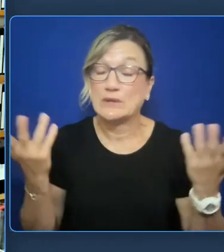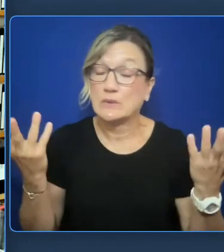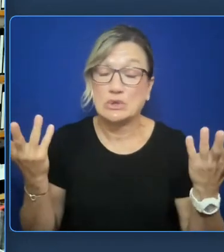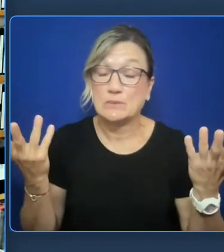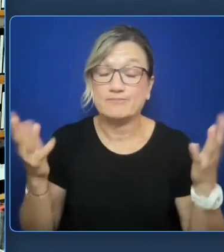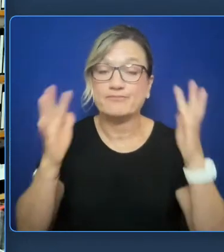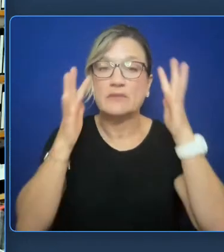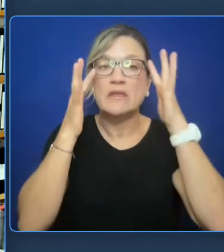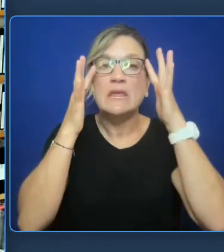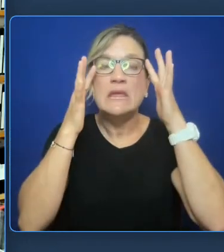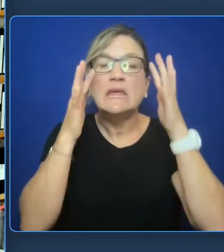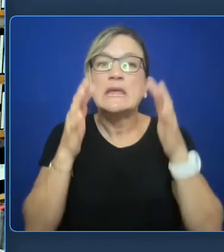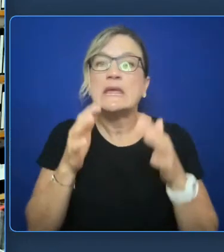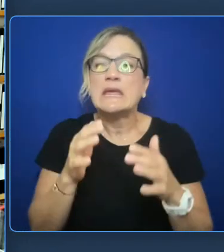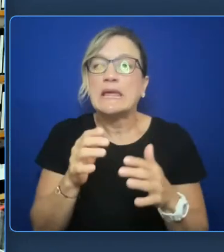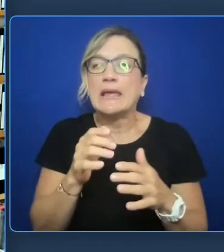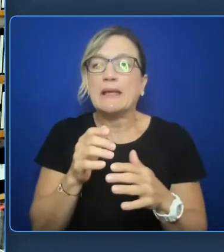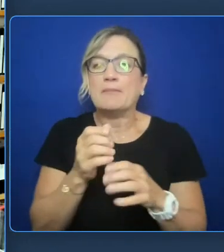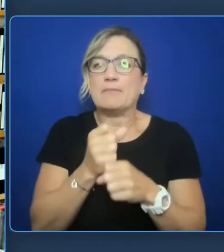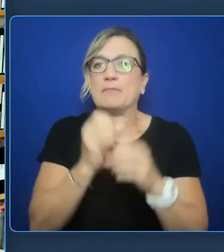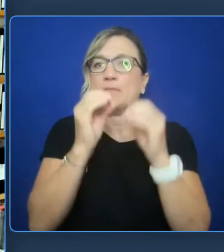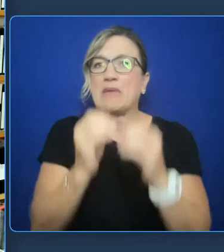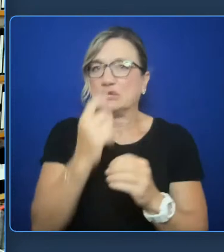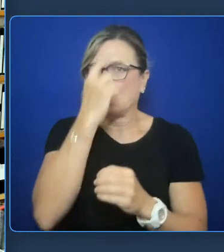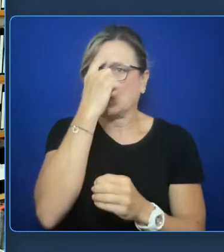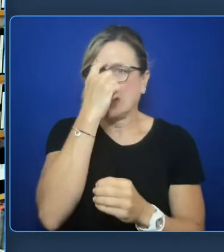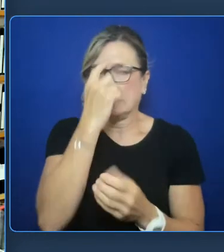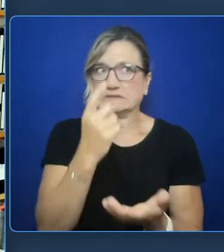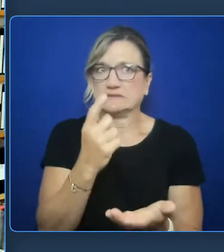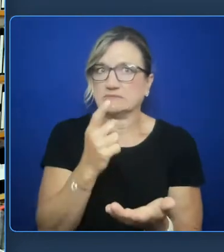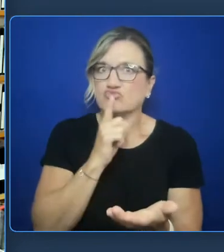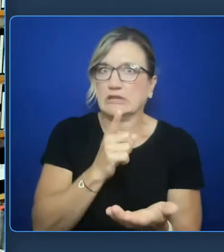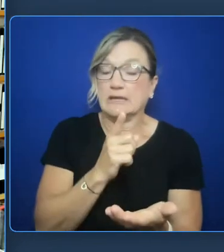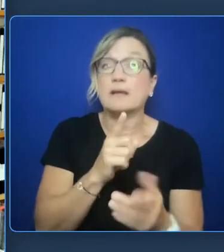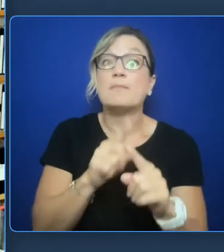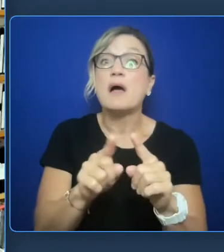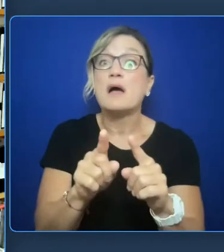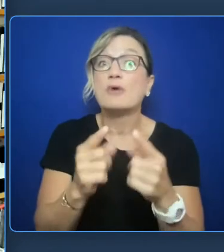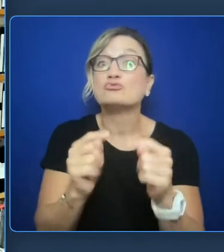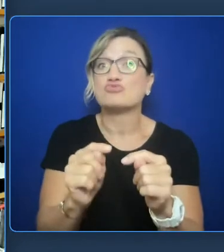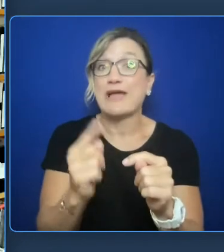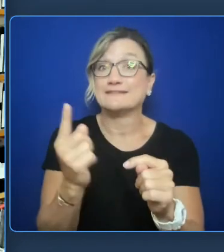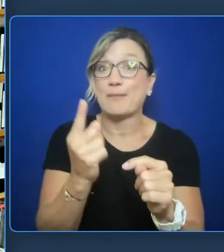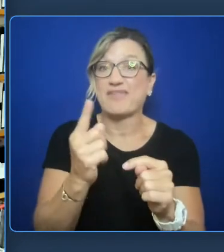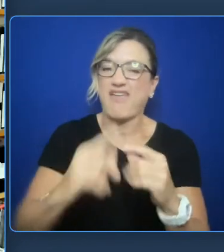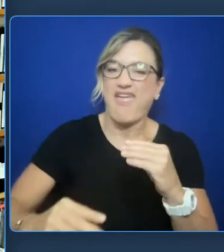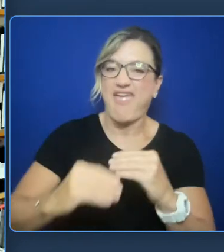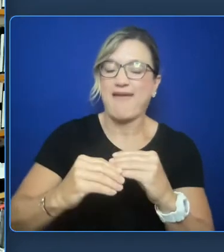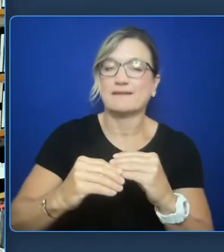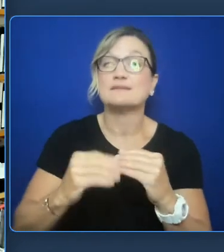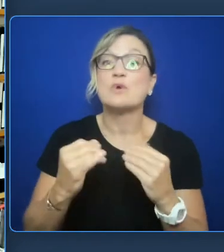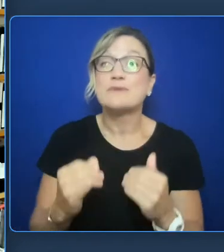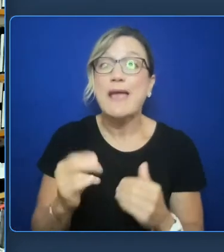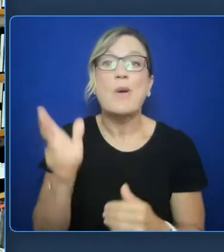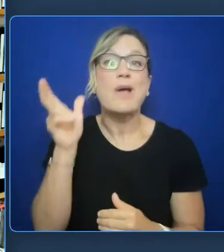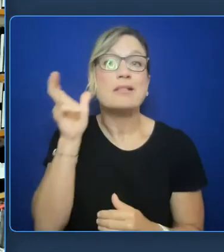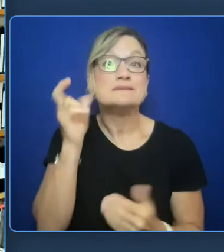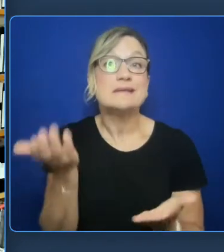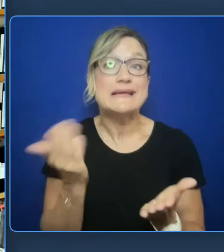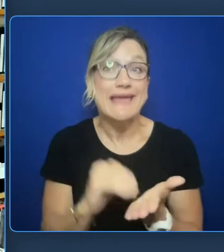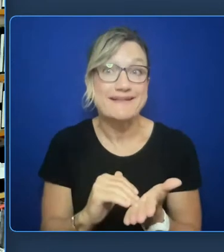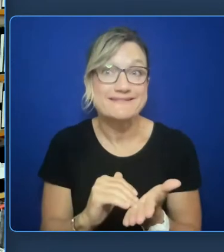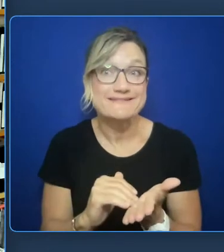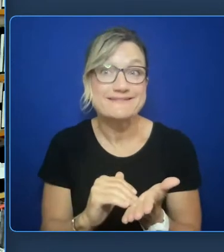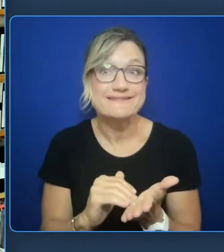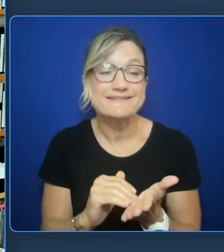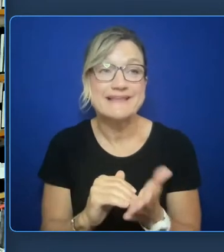What to do? It really didn't make any sense. Let's try something though. Let's listen to it